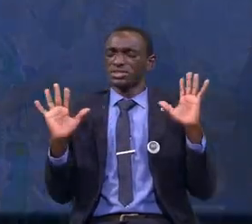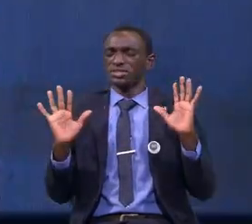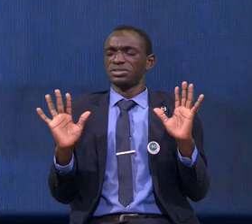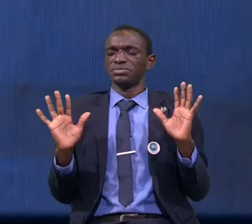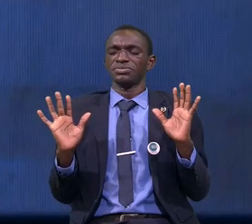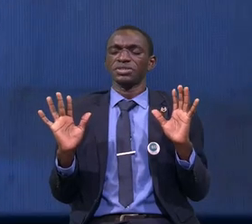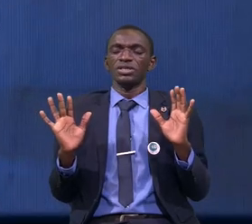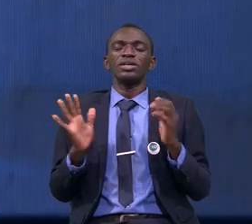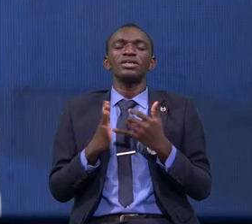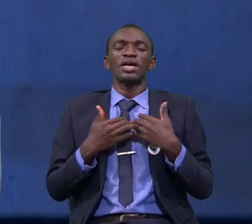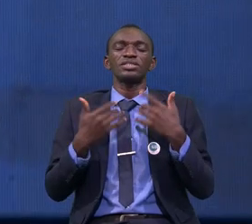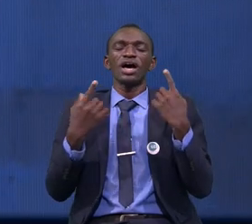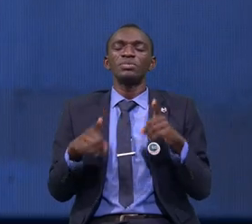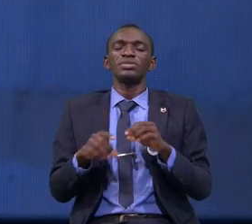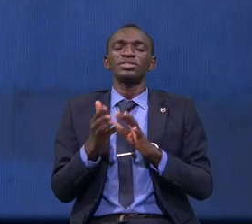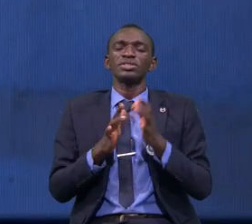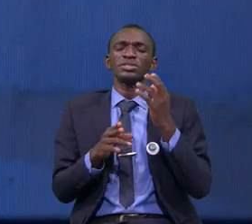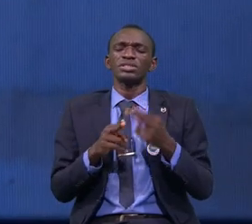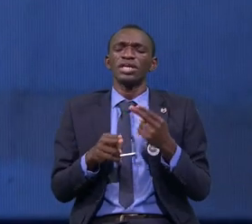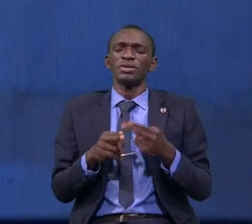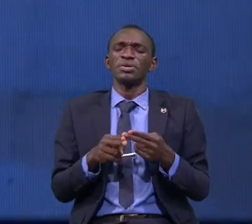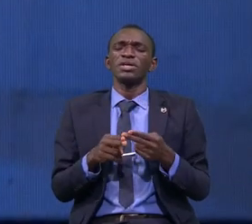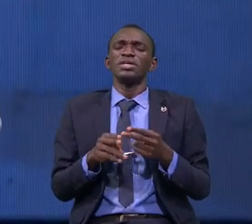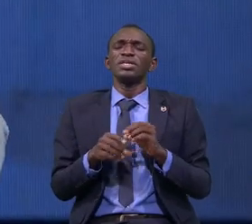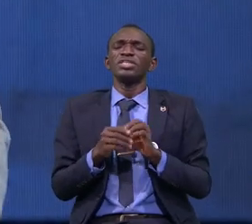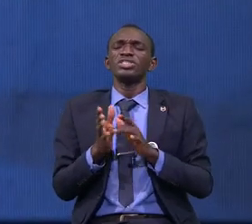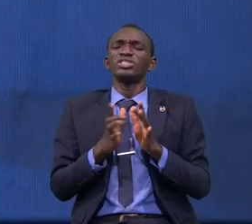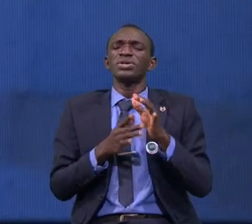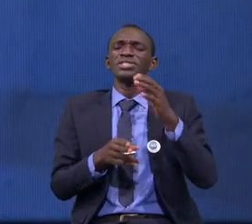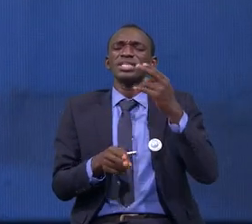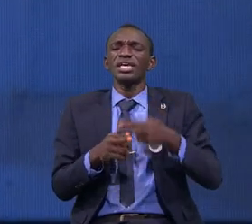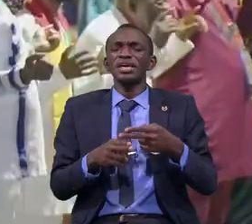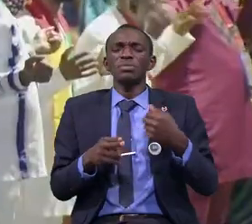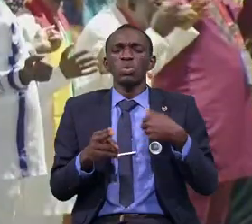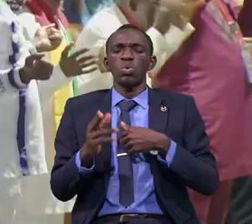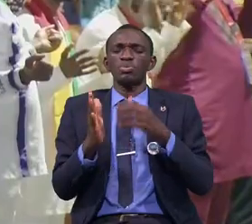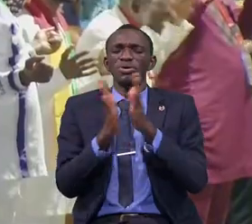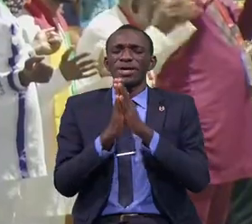It's done. In Jesus' name we pray.